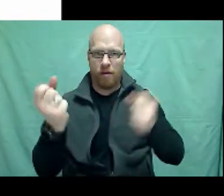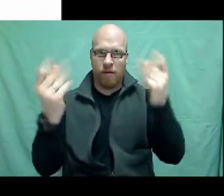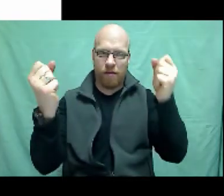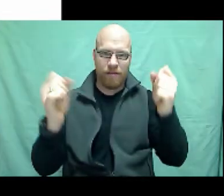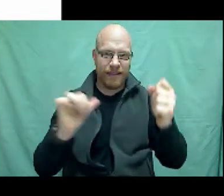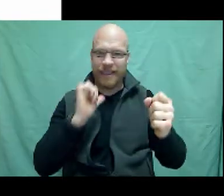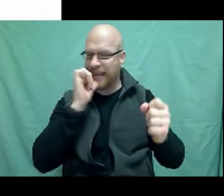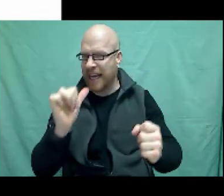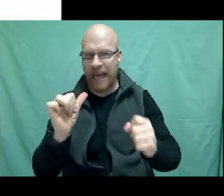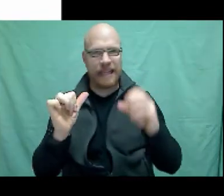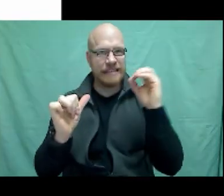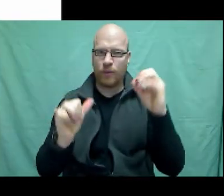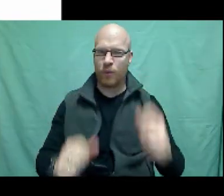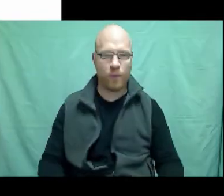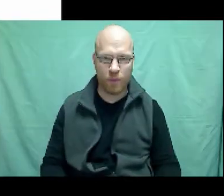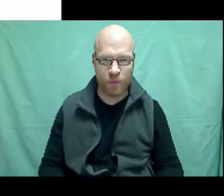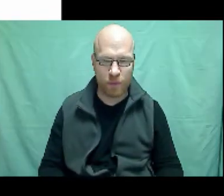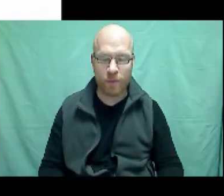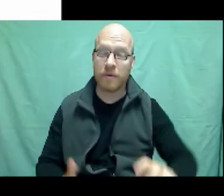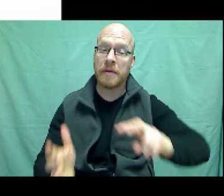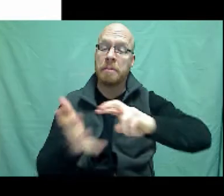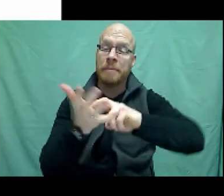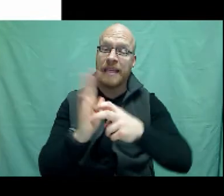Means what it says, non-zero.